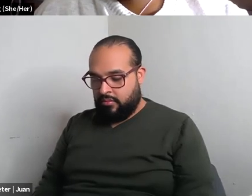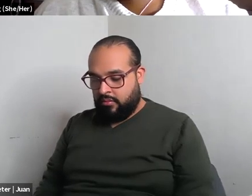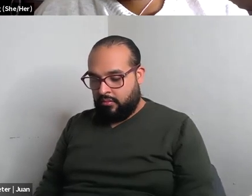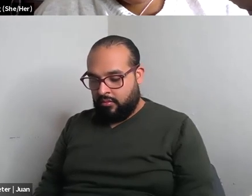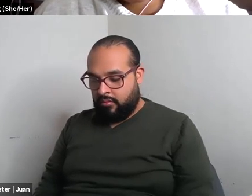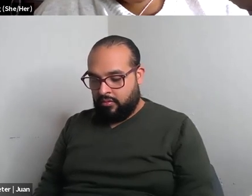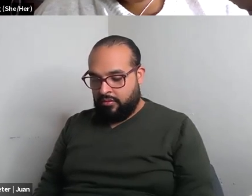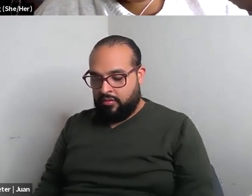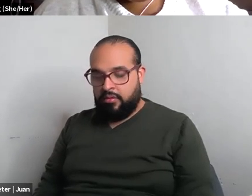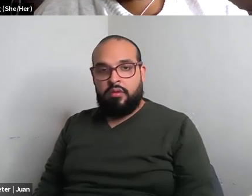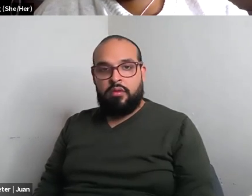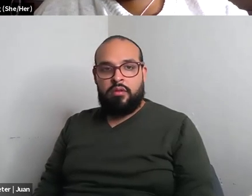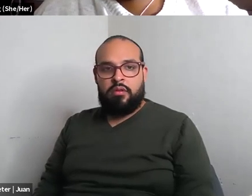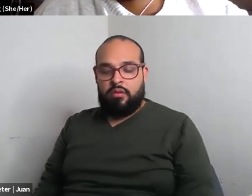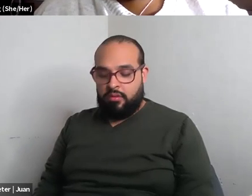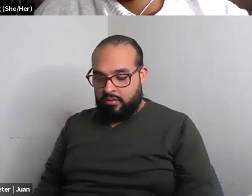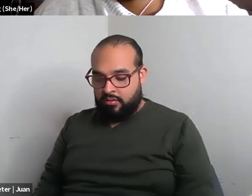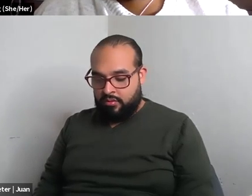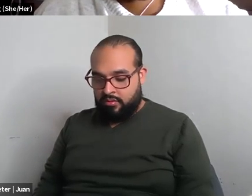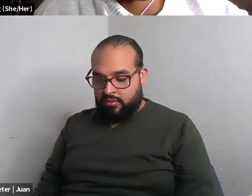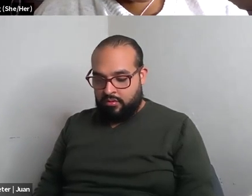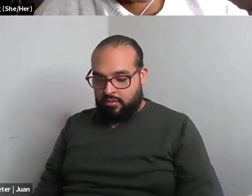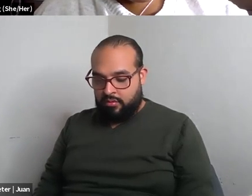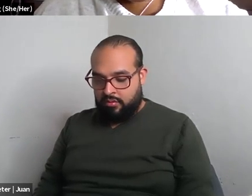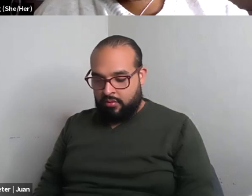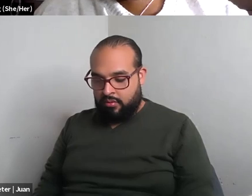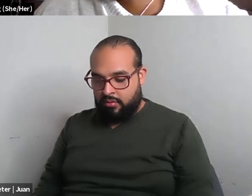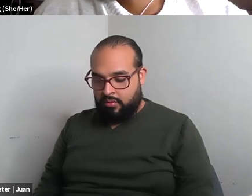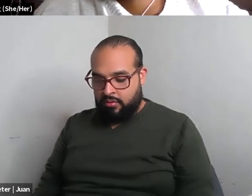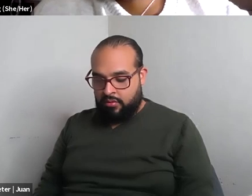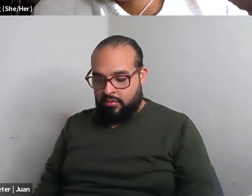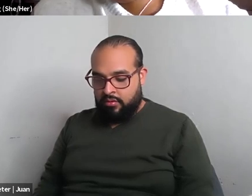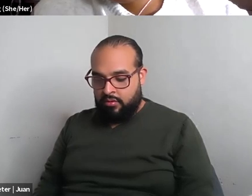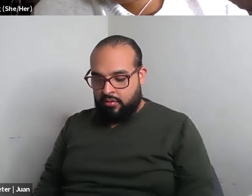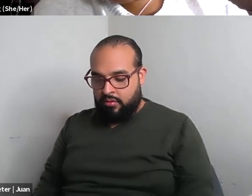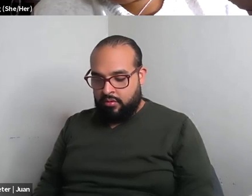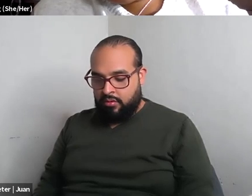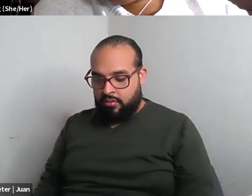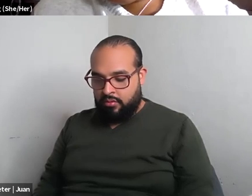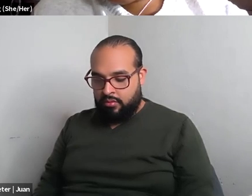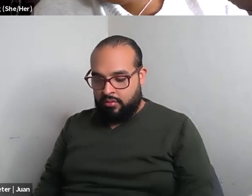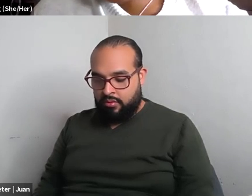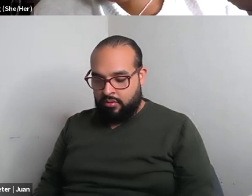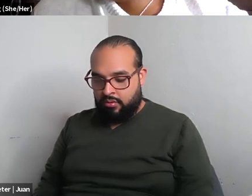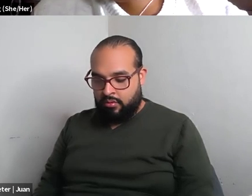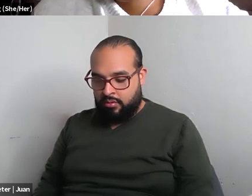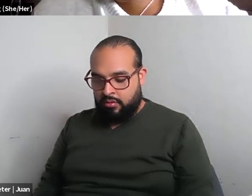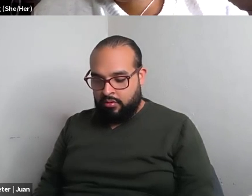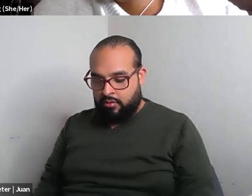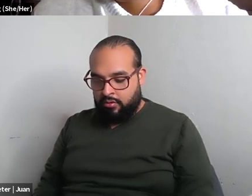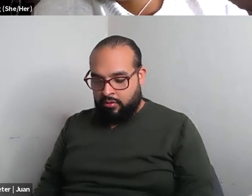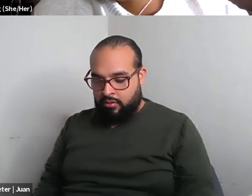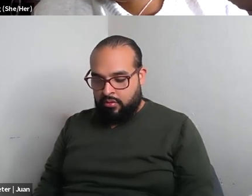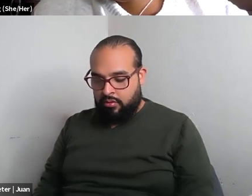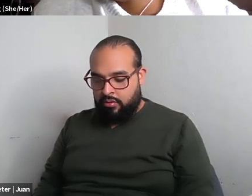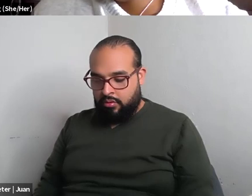okay. Yeah. yeah, I That think happened. Yeah, that was a comment that Nita put in the chat box. I think right as you were putting her in a different. Oh, group. okay, Don't yeah, worry okay, about it.